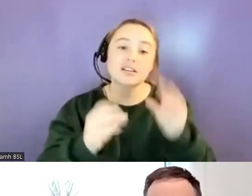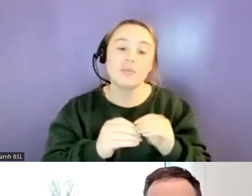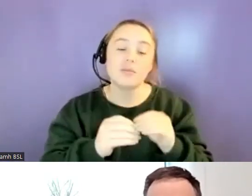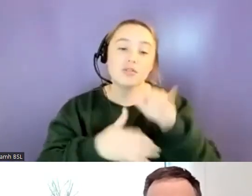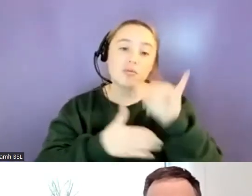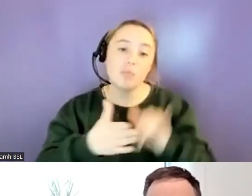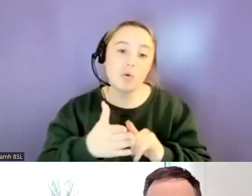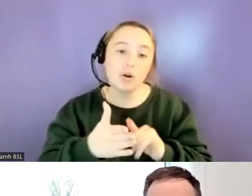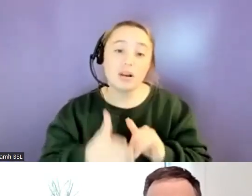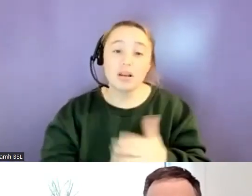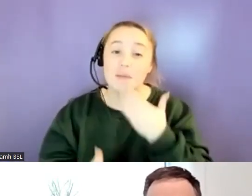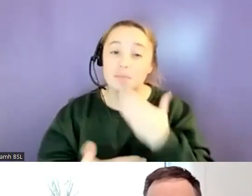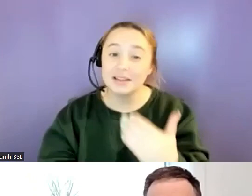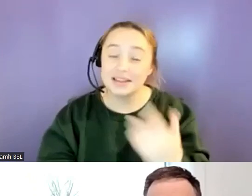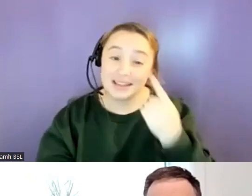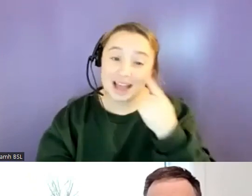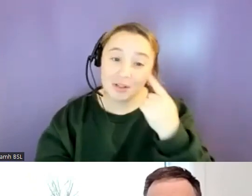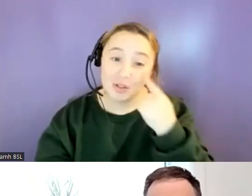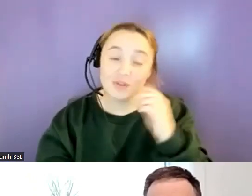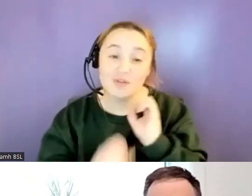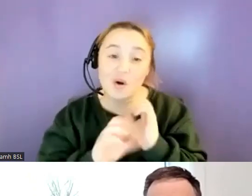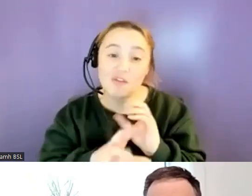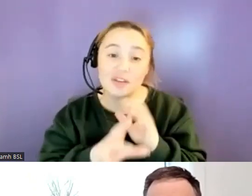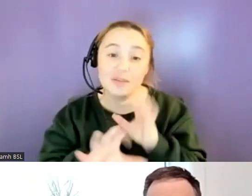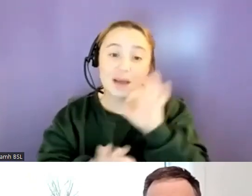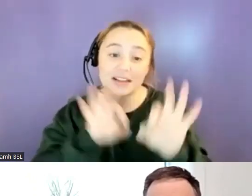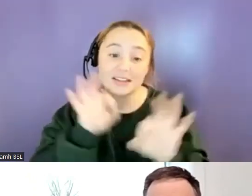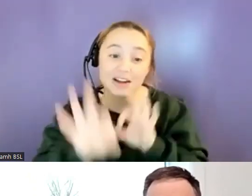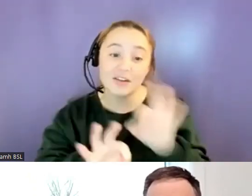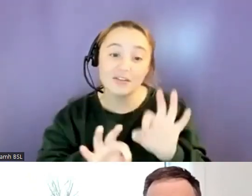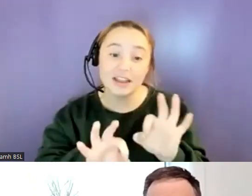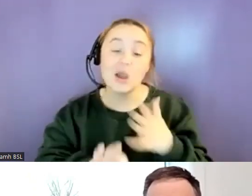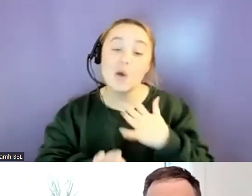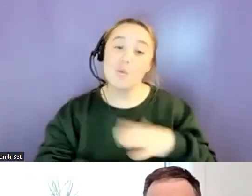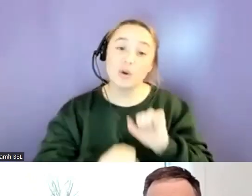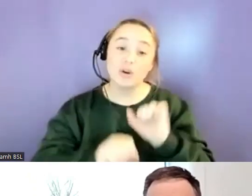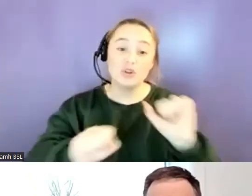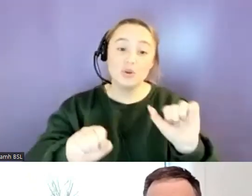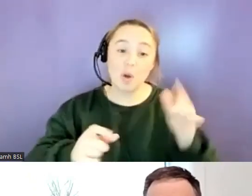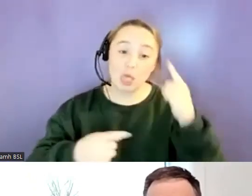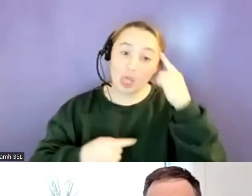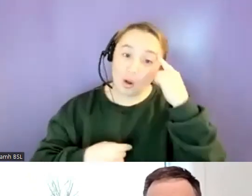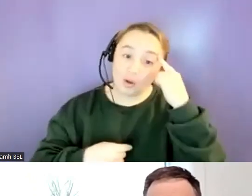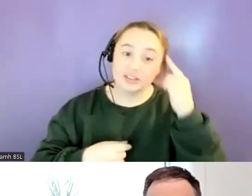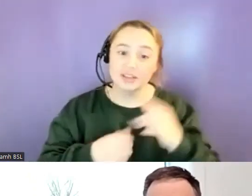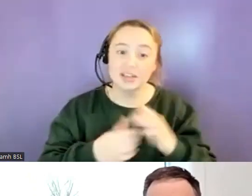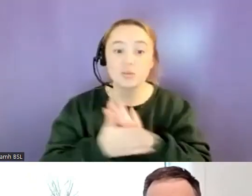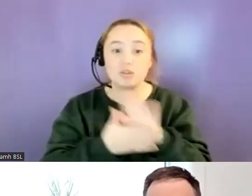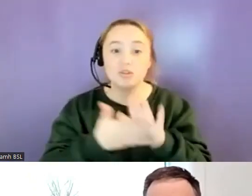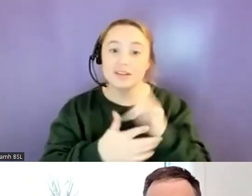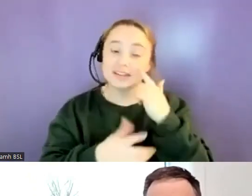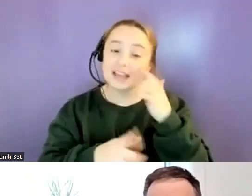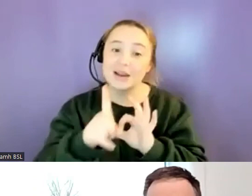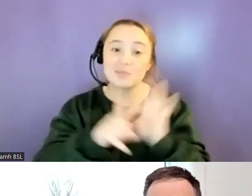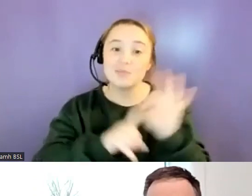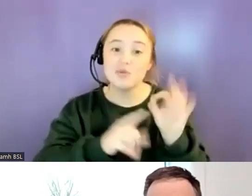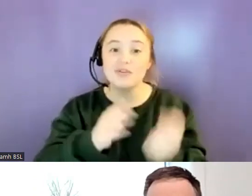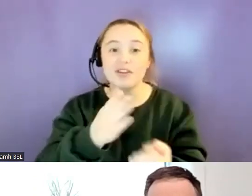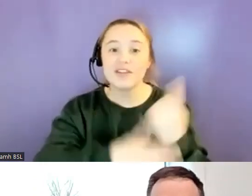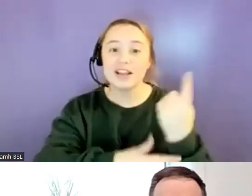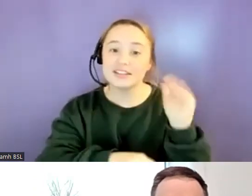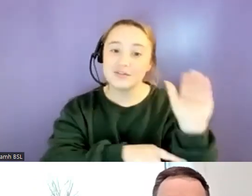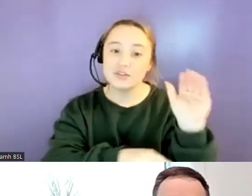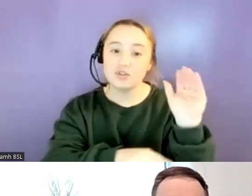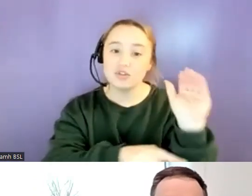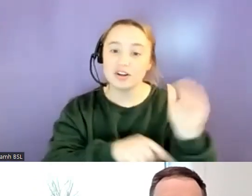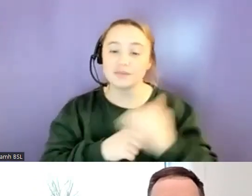do look out for the short feedback survey. It's always great to hear your thoughts so that we can continue to improve these events. So all that